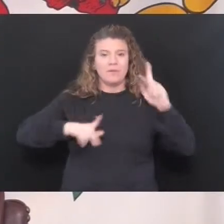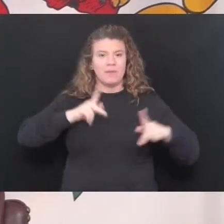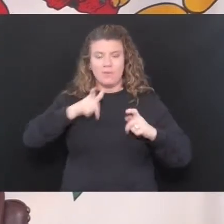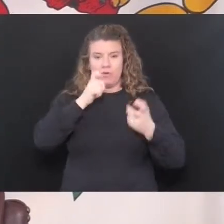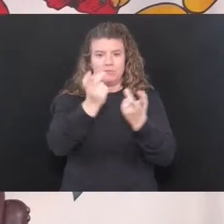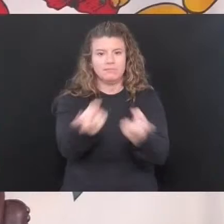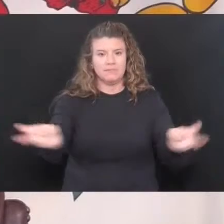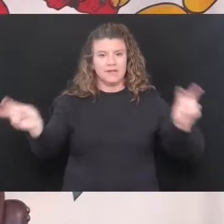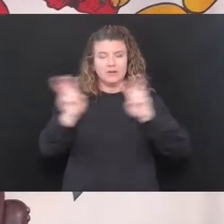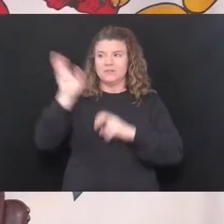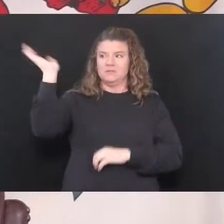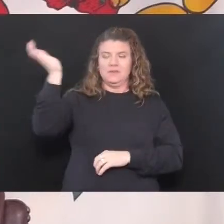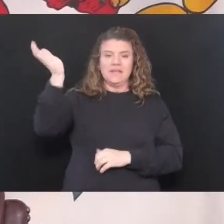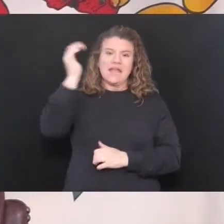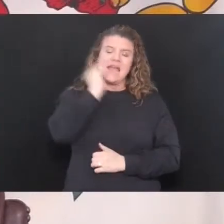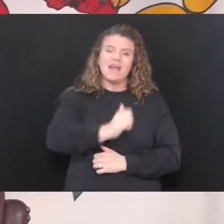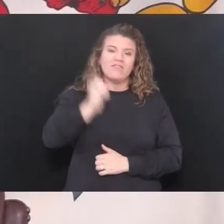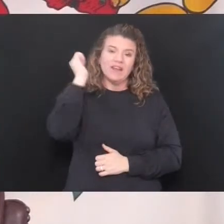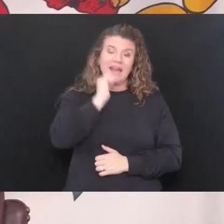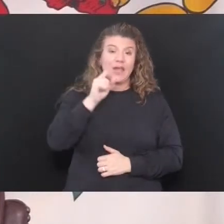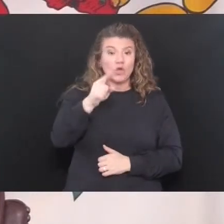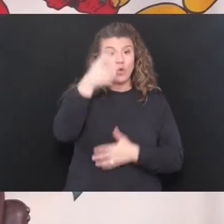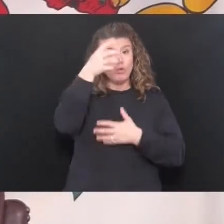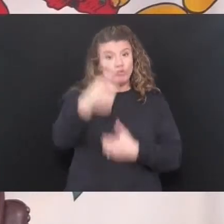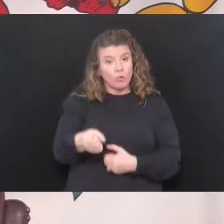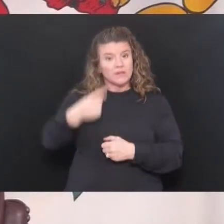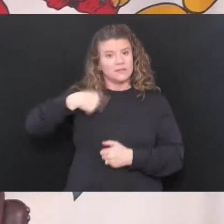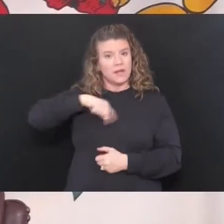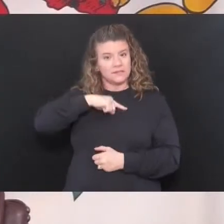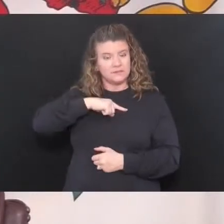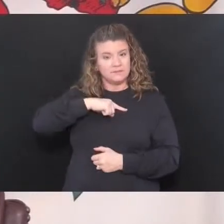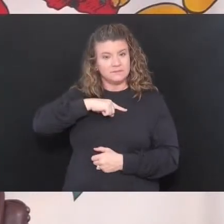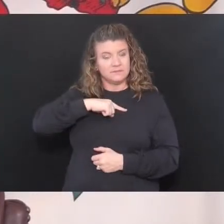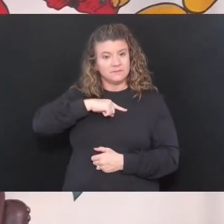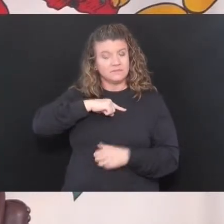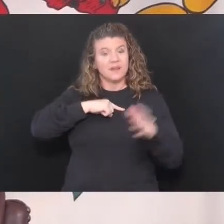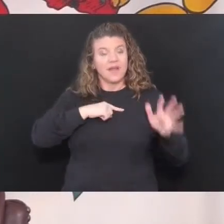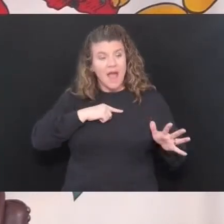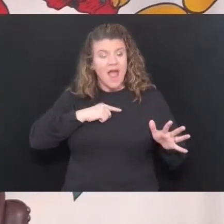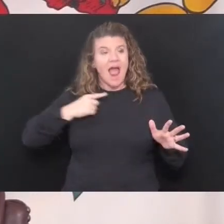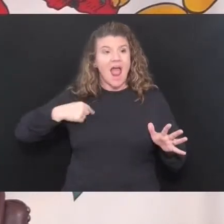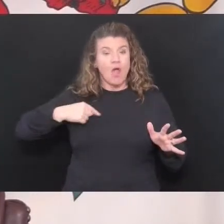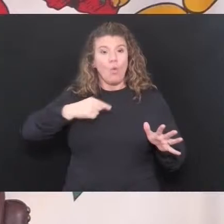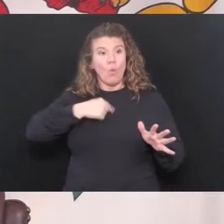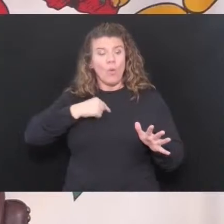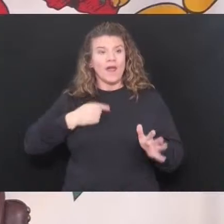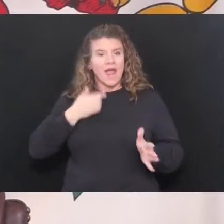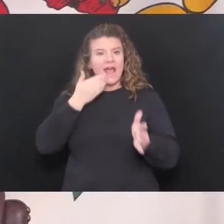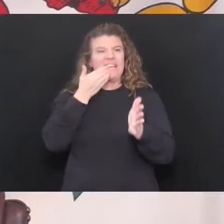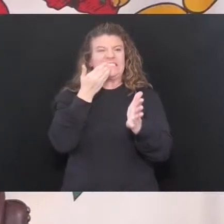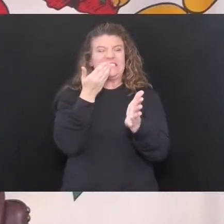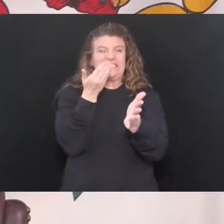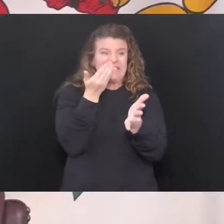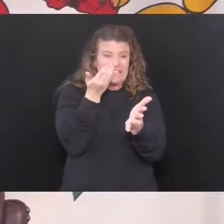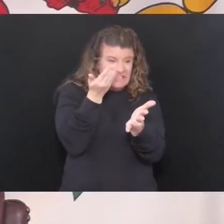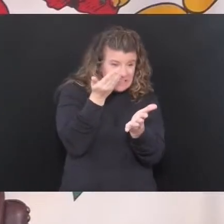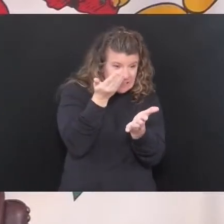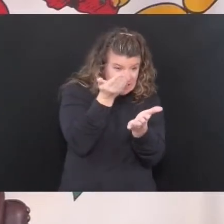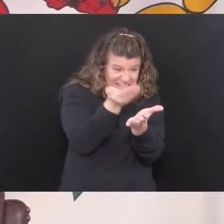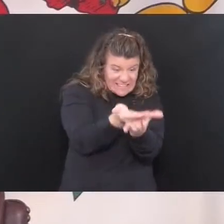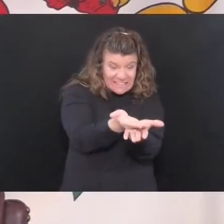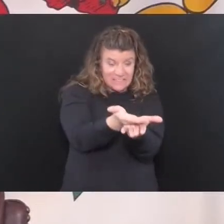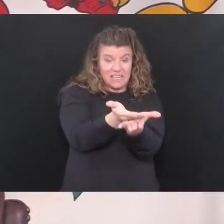of you every day, you trusted us. And literally, we got ourselves all the way down the